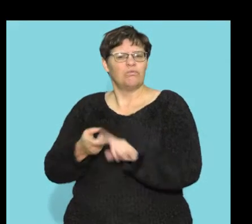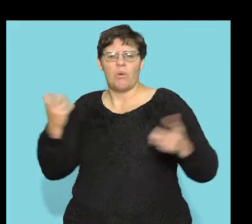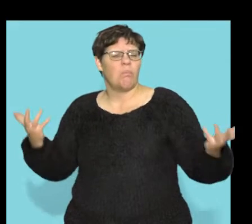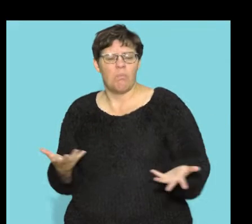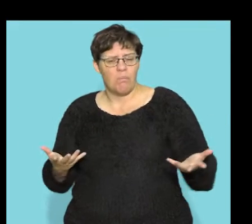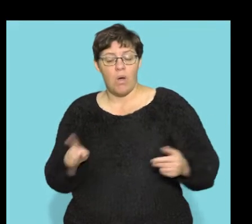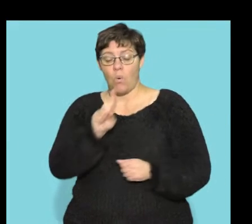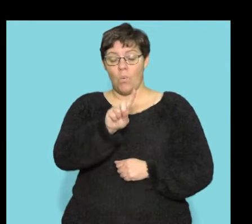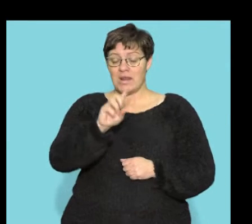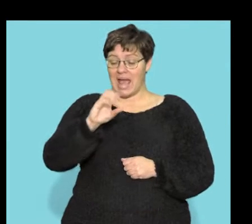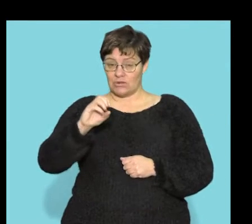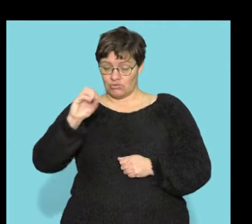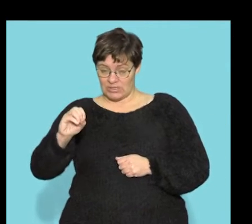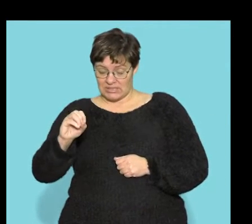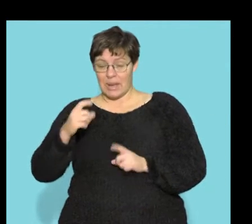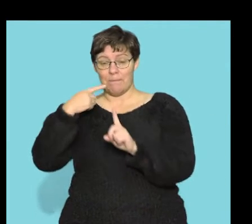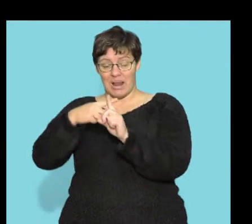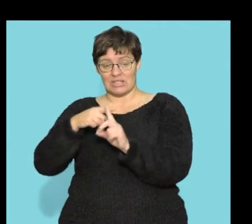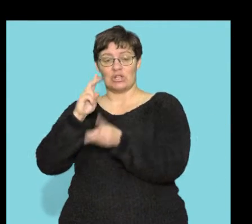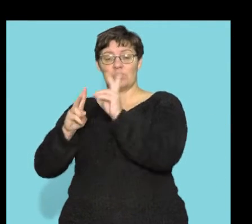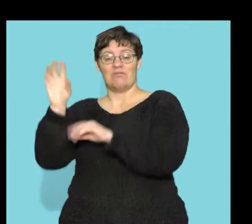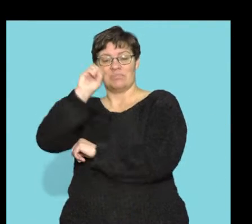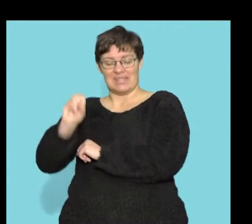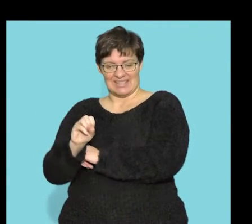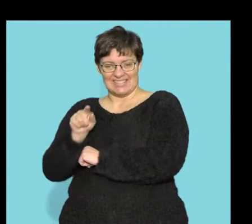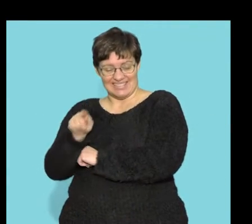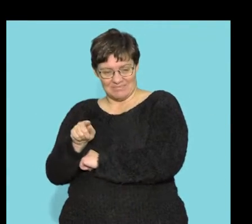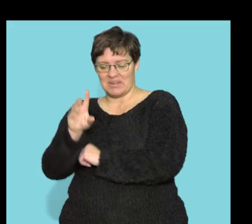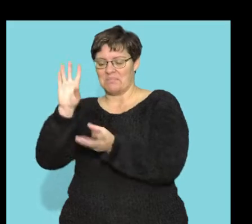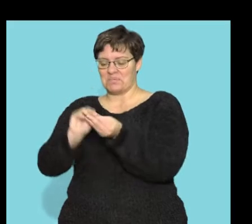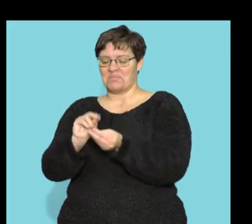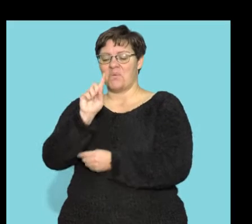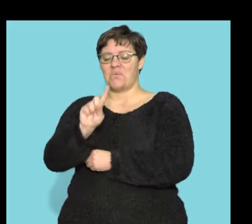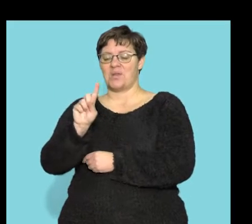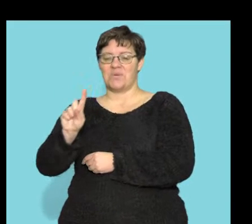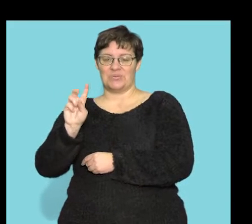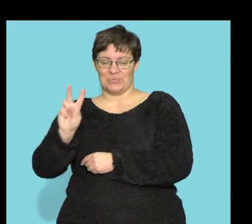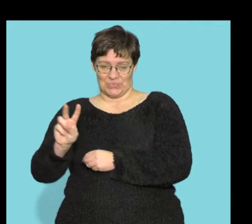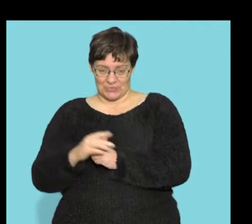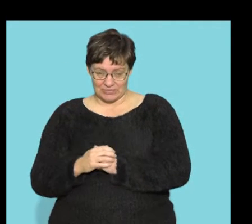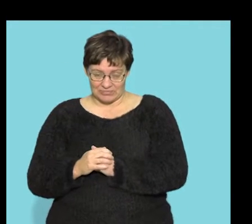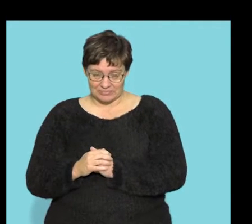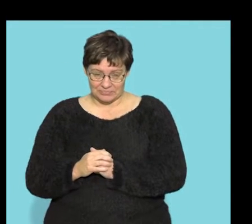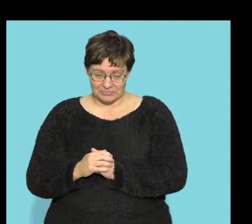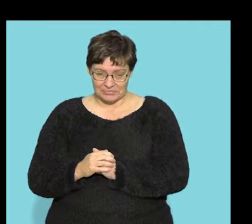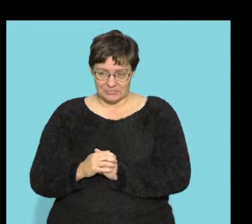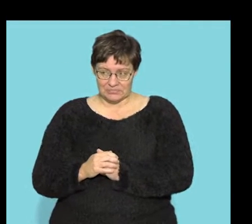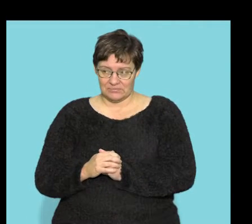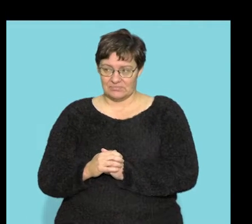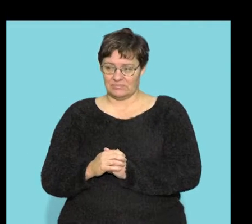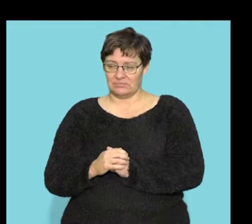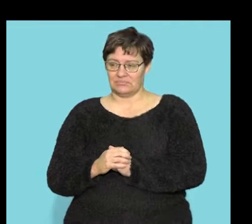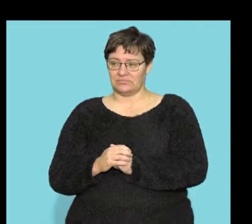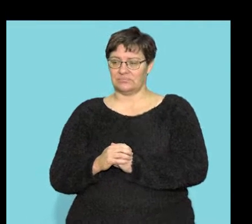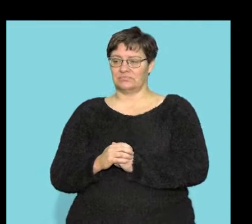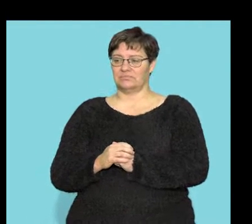did the 112 come from? Remember, old was 100 plus your new, the percentage increase for the new months